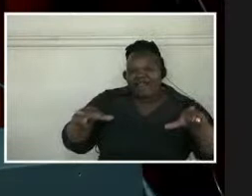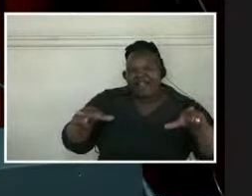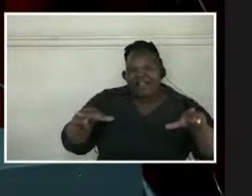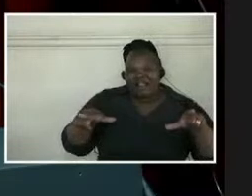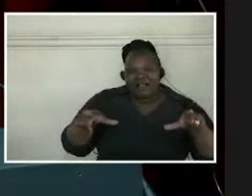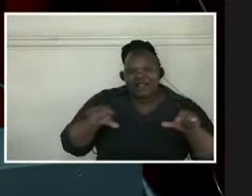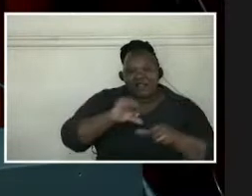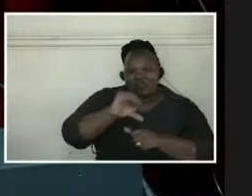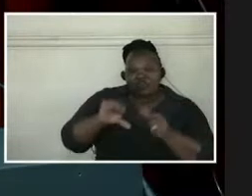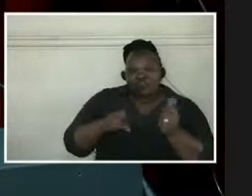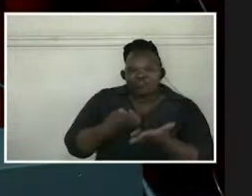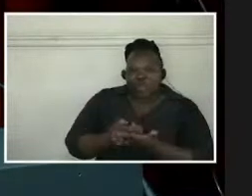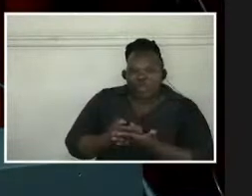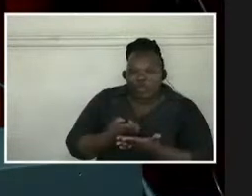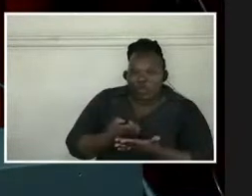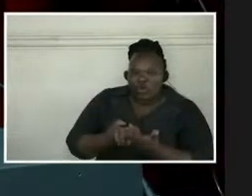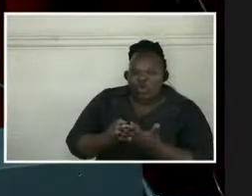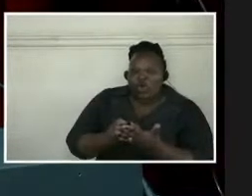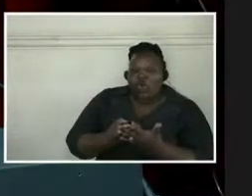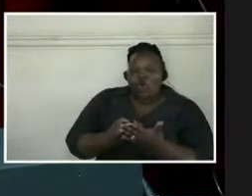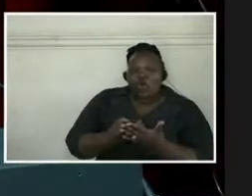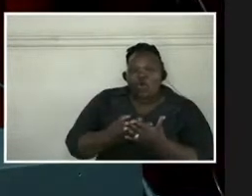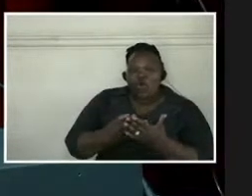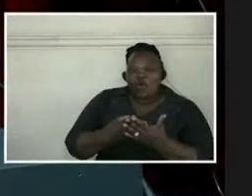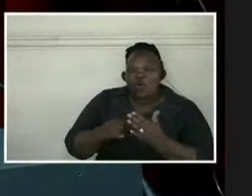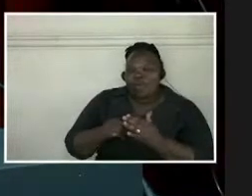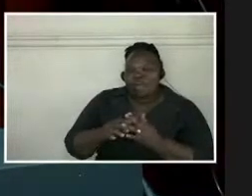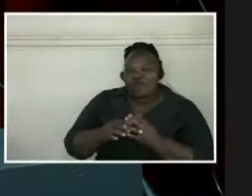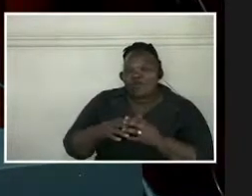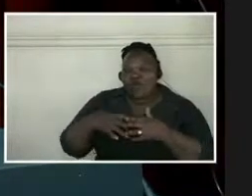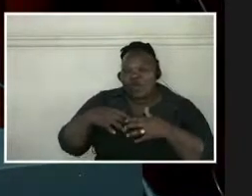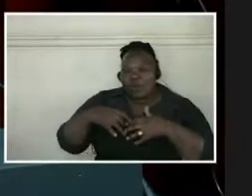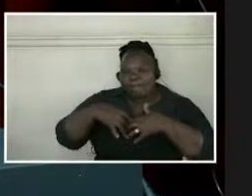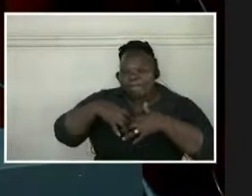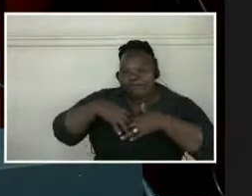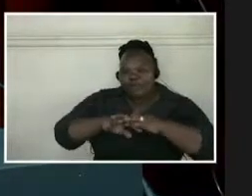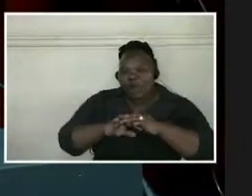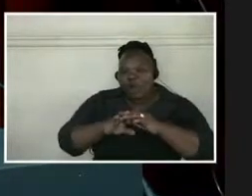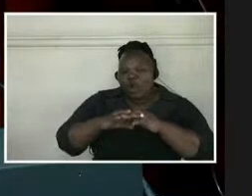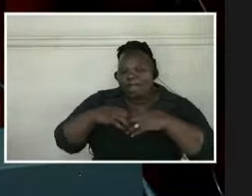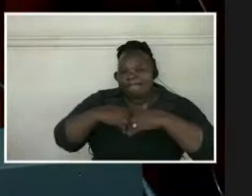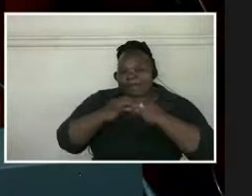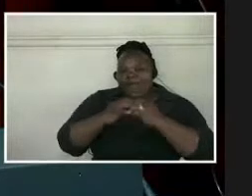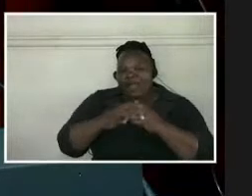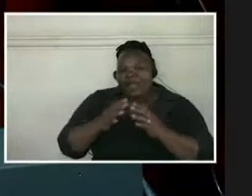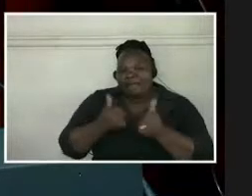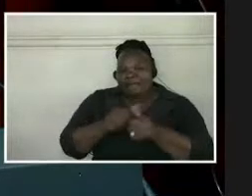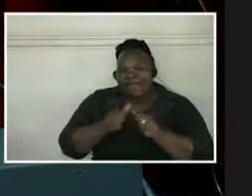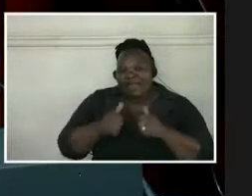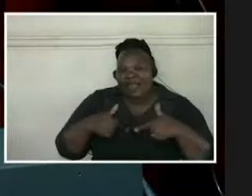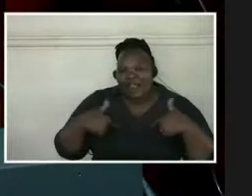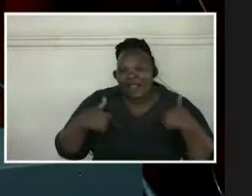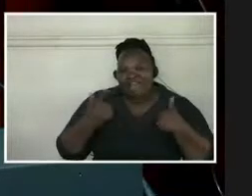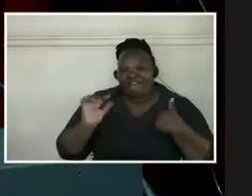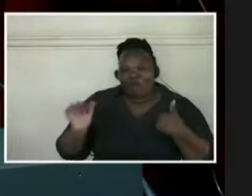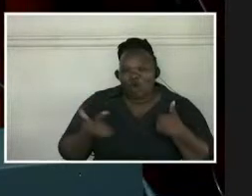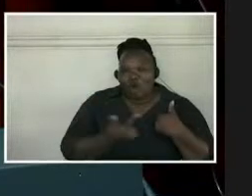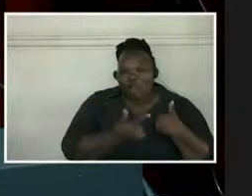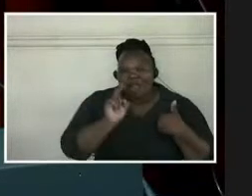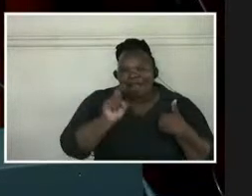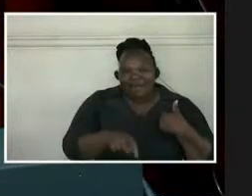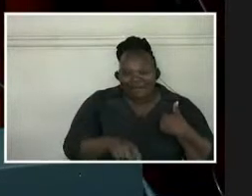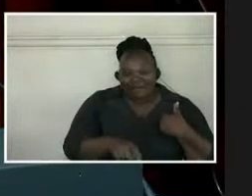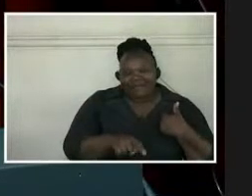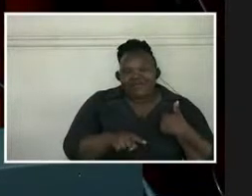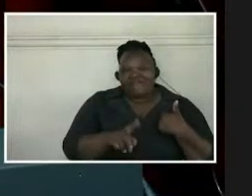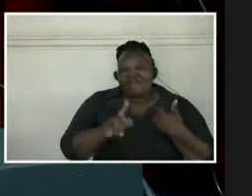social economic contribution towards creating a better life for all ours is to lead the aspiration